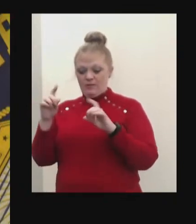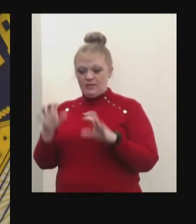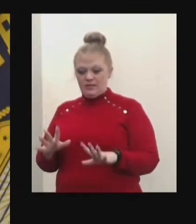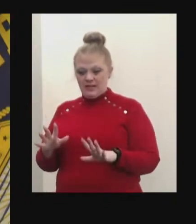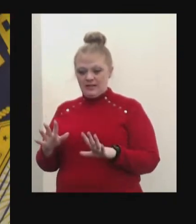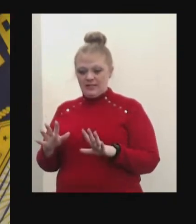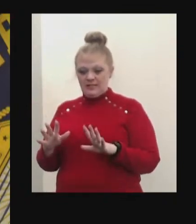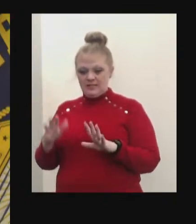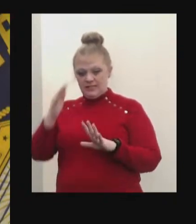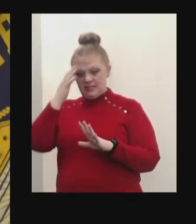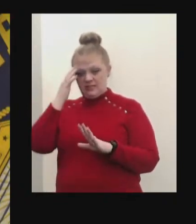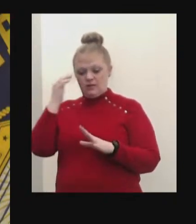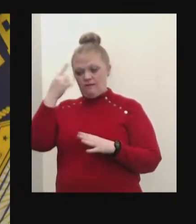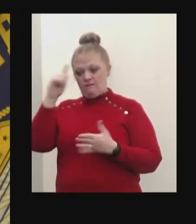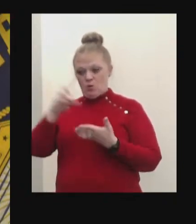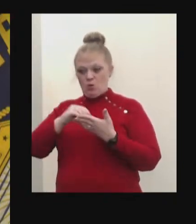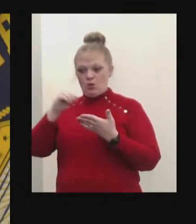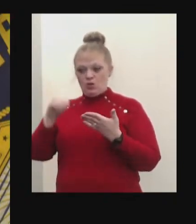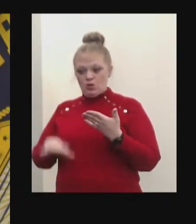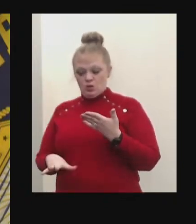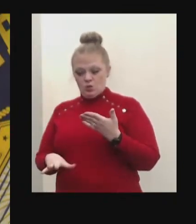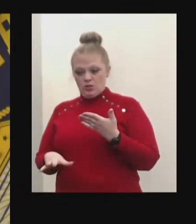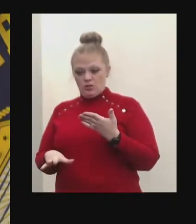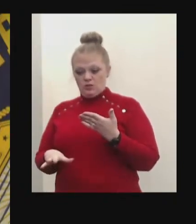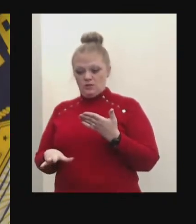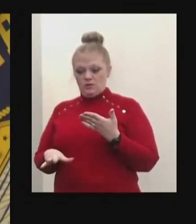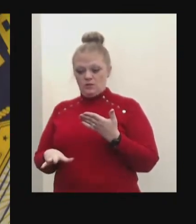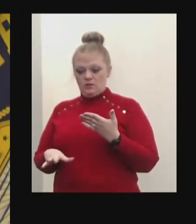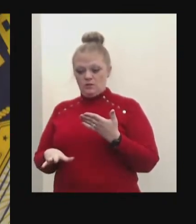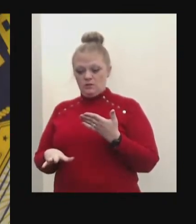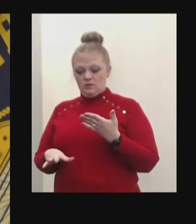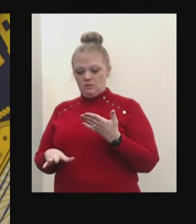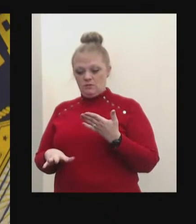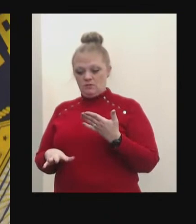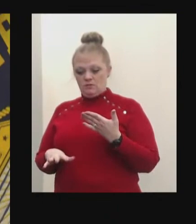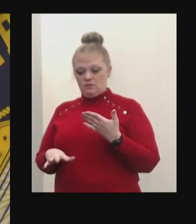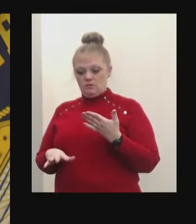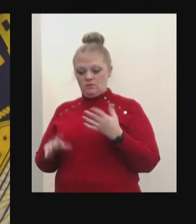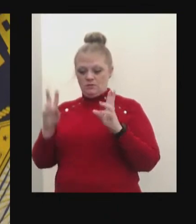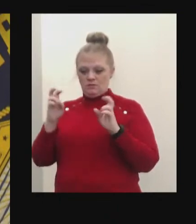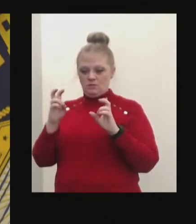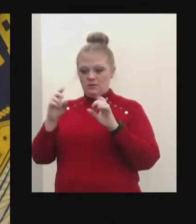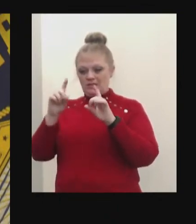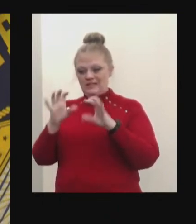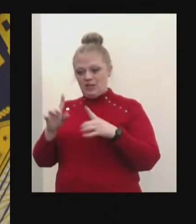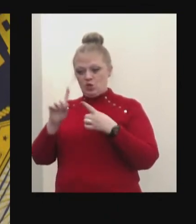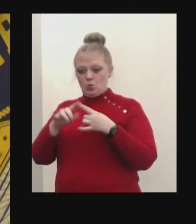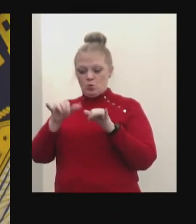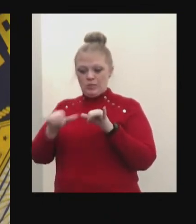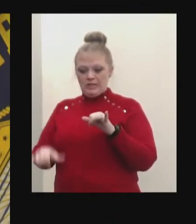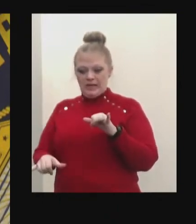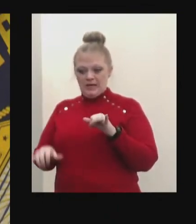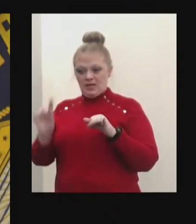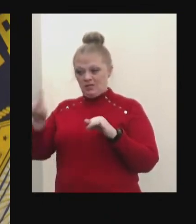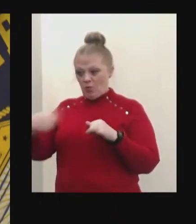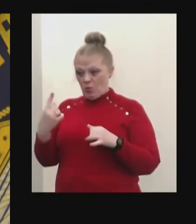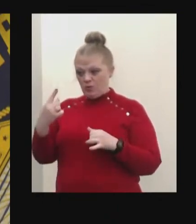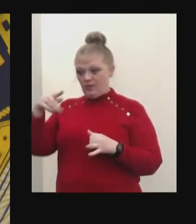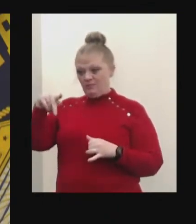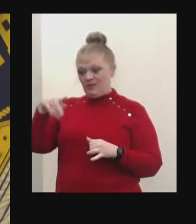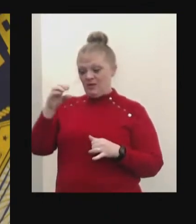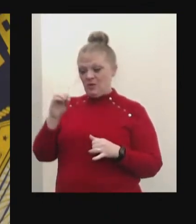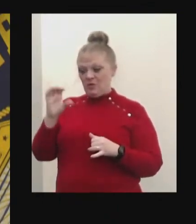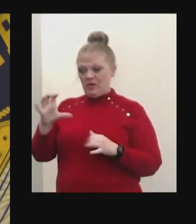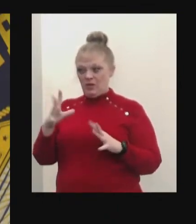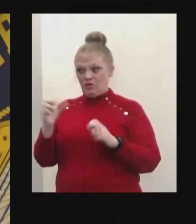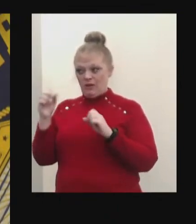for students in the test to stay protocol? Is it only the point of care rapid testing,